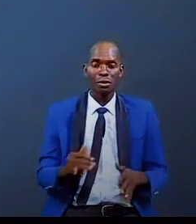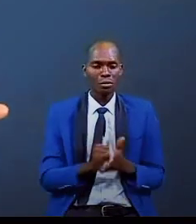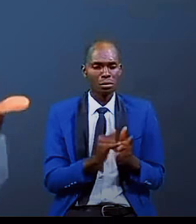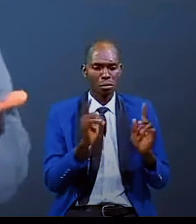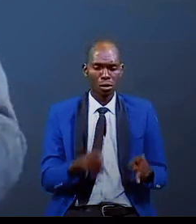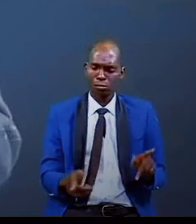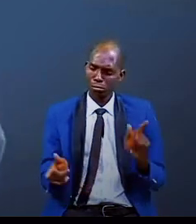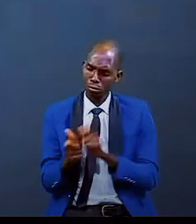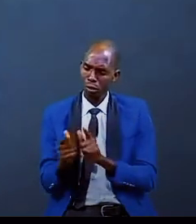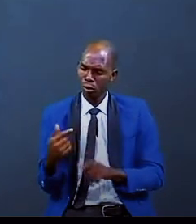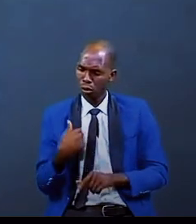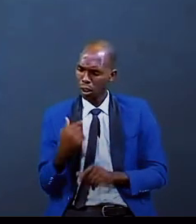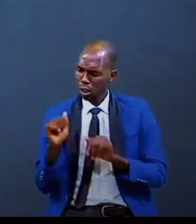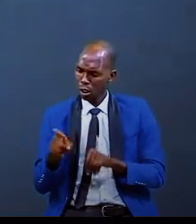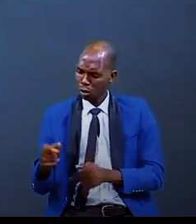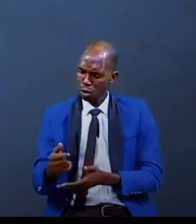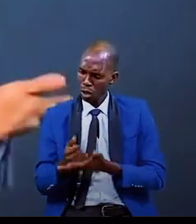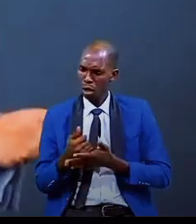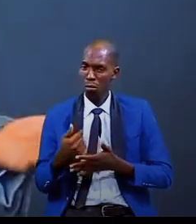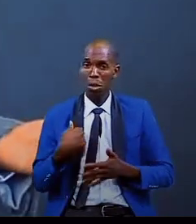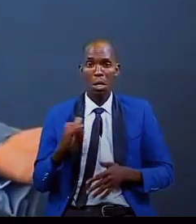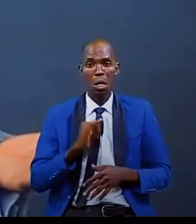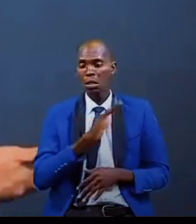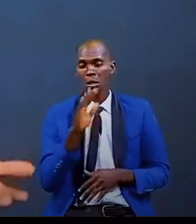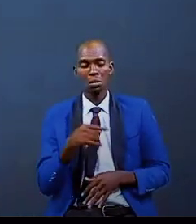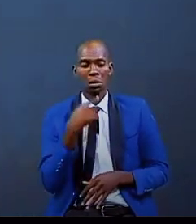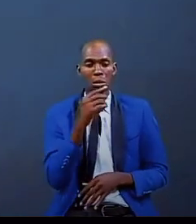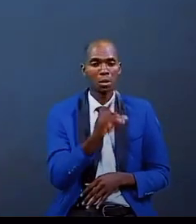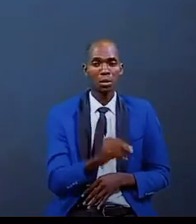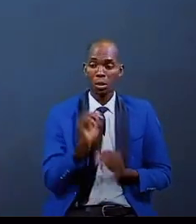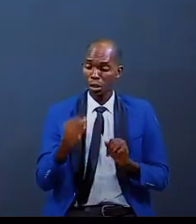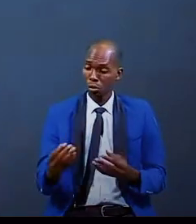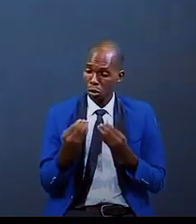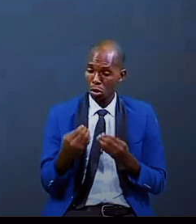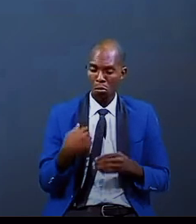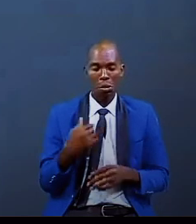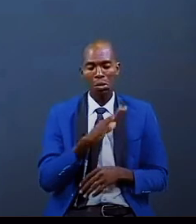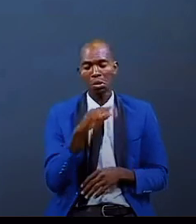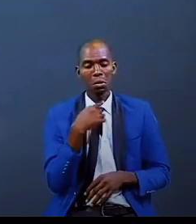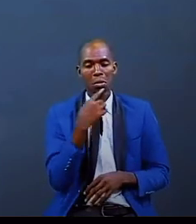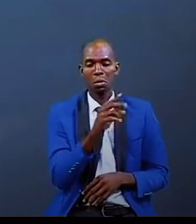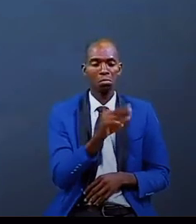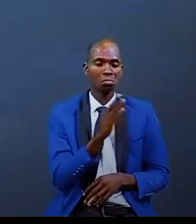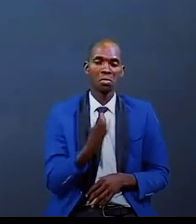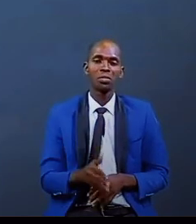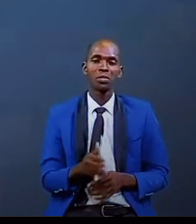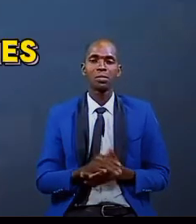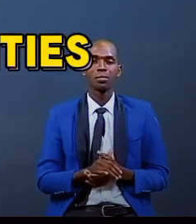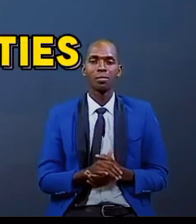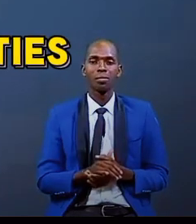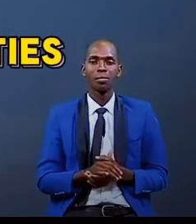can you help me? I never say no. Can you teach me? I never say no. Never say no